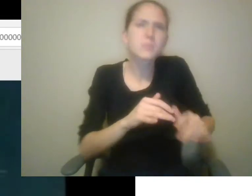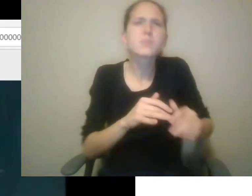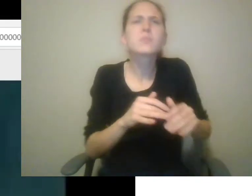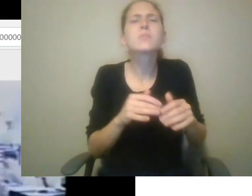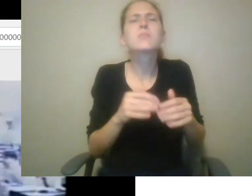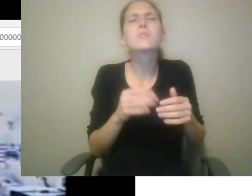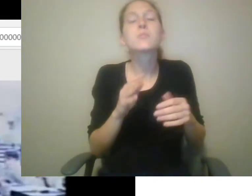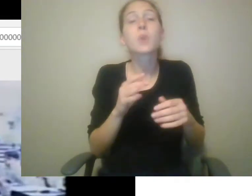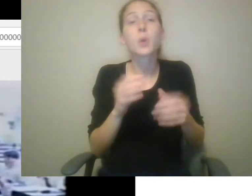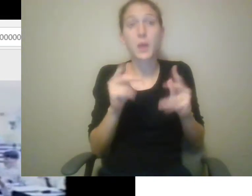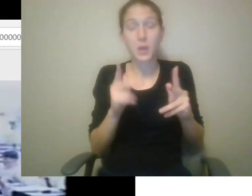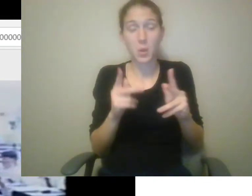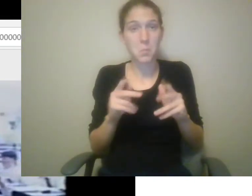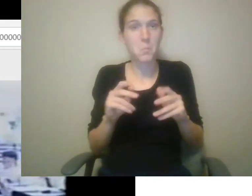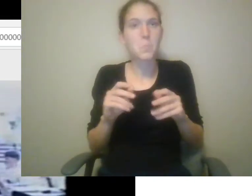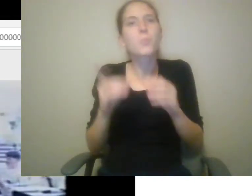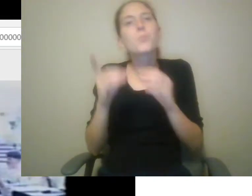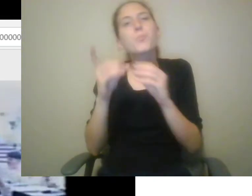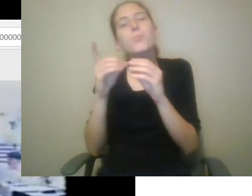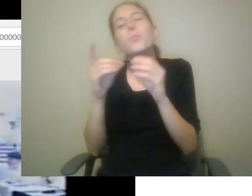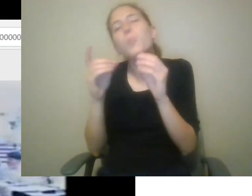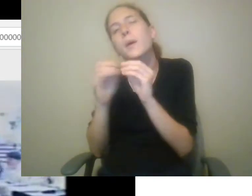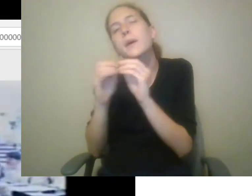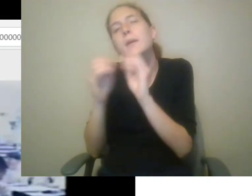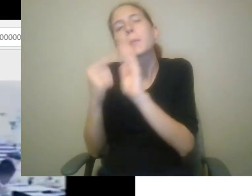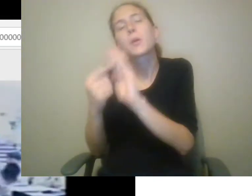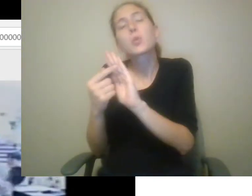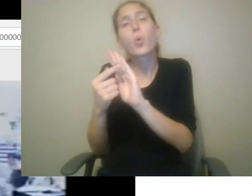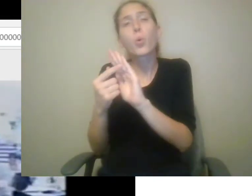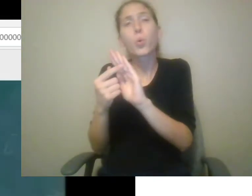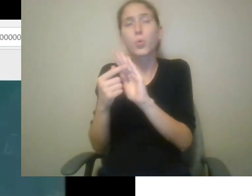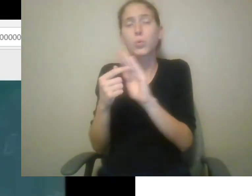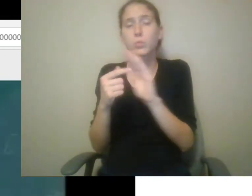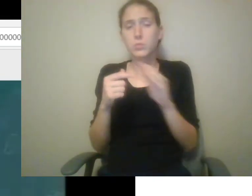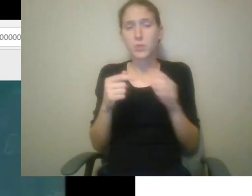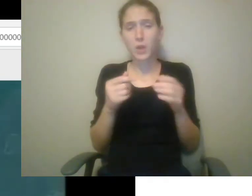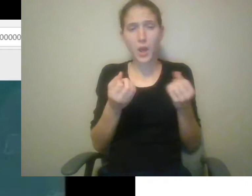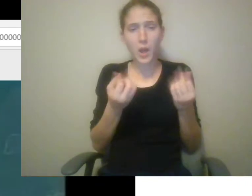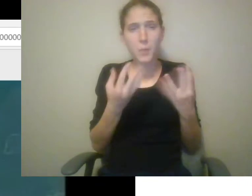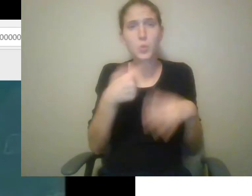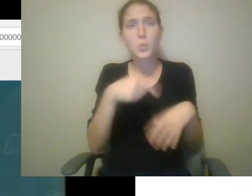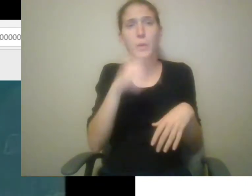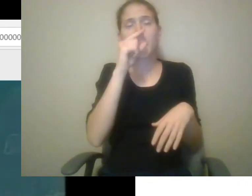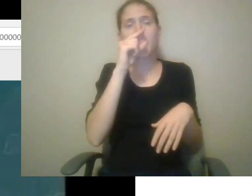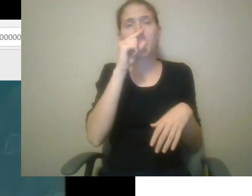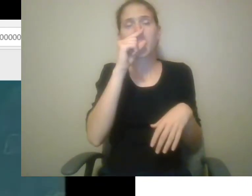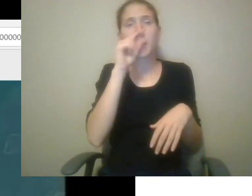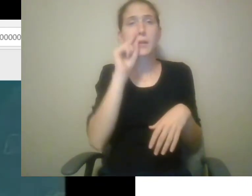Thanksgiving? All right. Now, let me ask this.